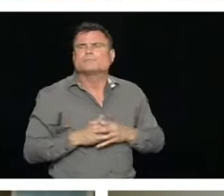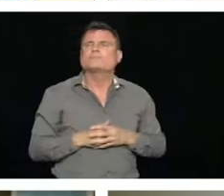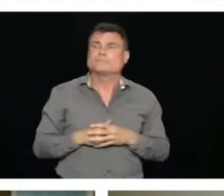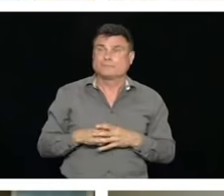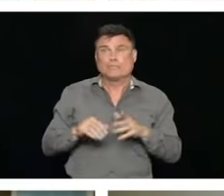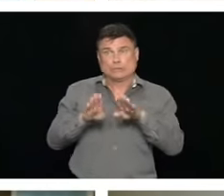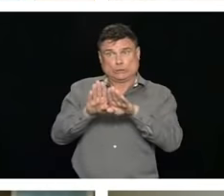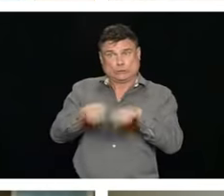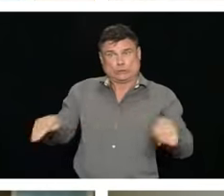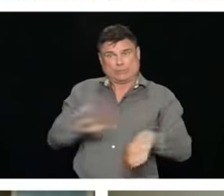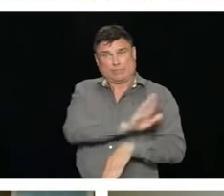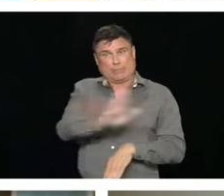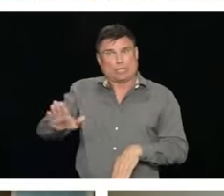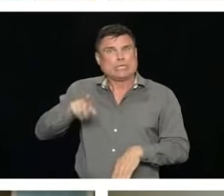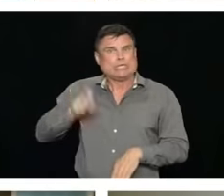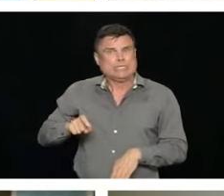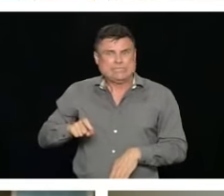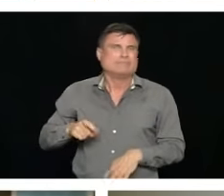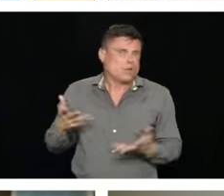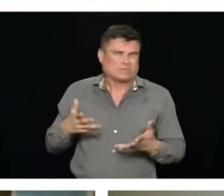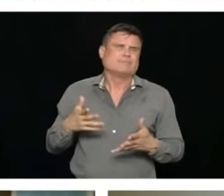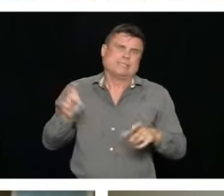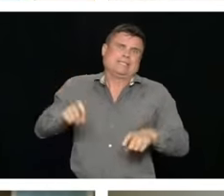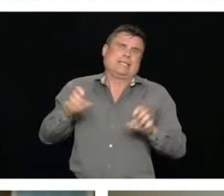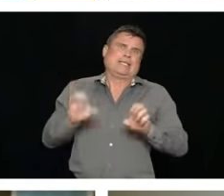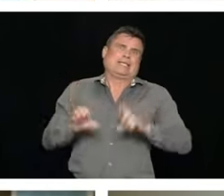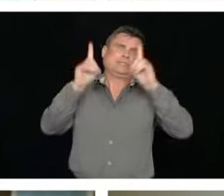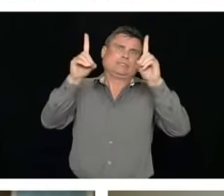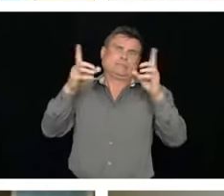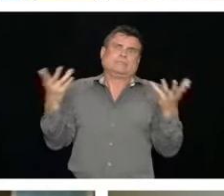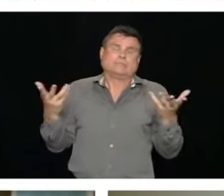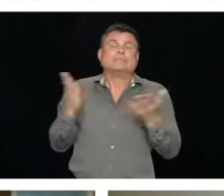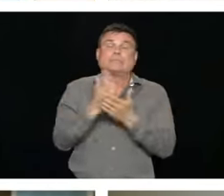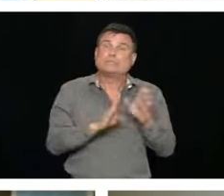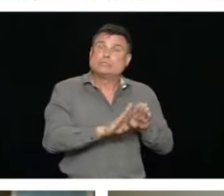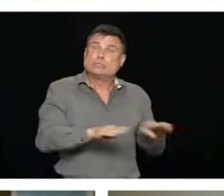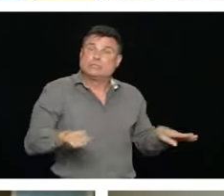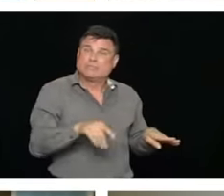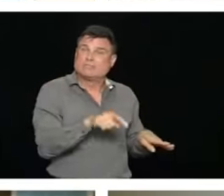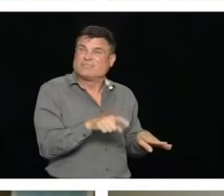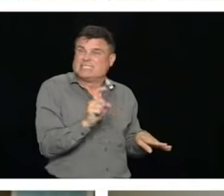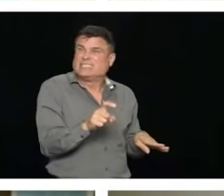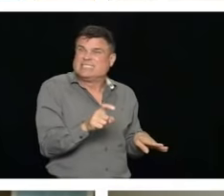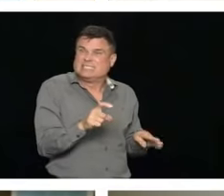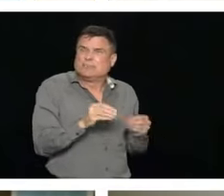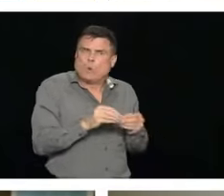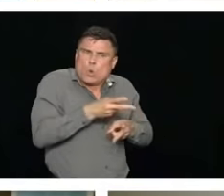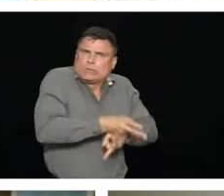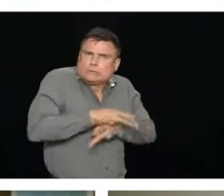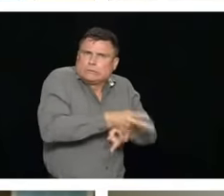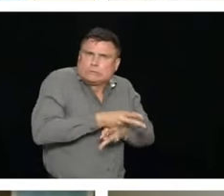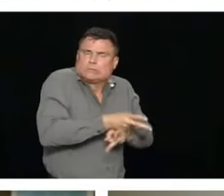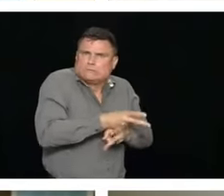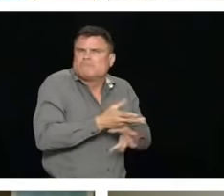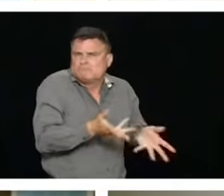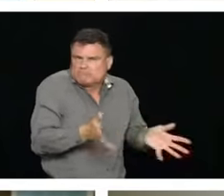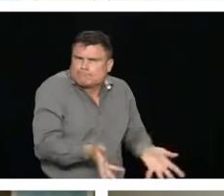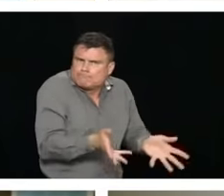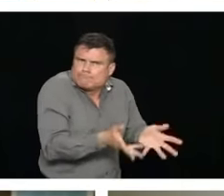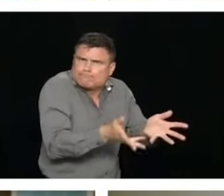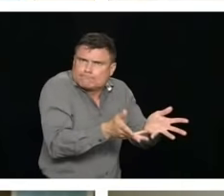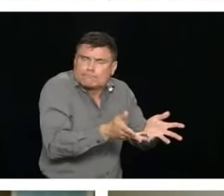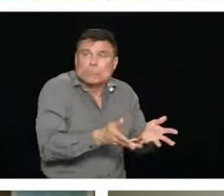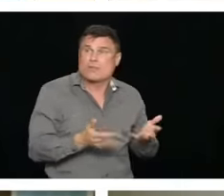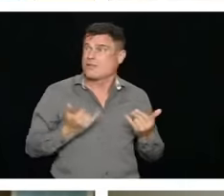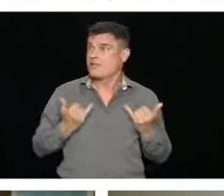who are in need of care. And this is our opportunity to get things right and to find out from